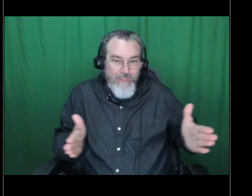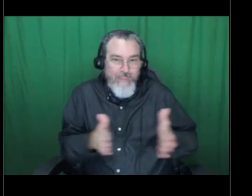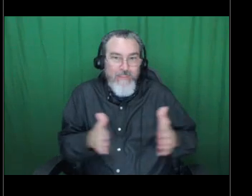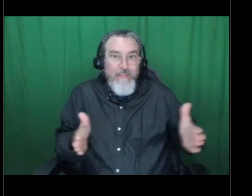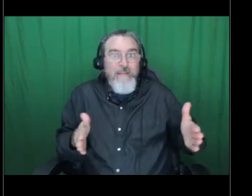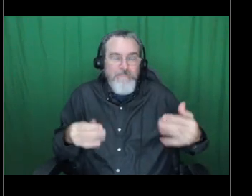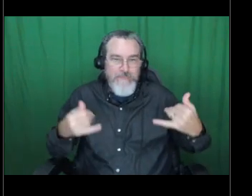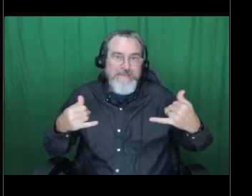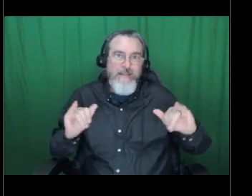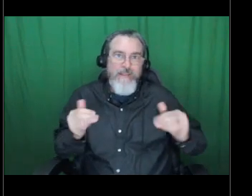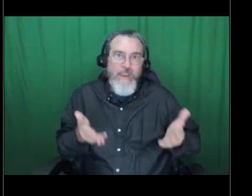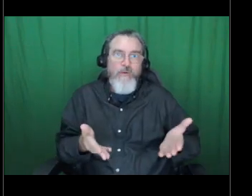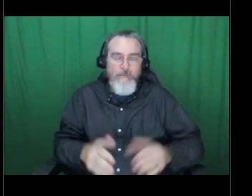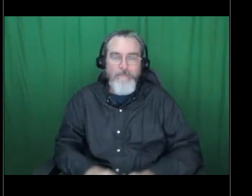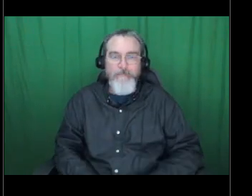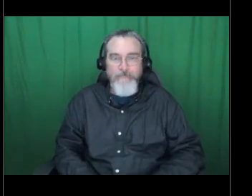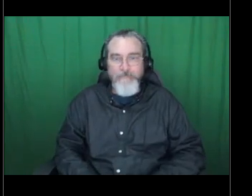maintained.